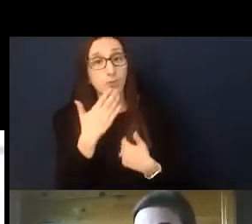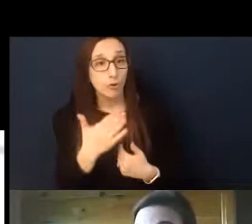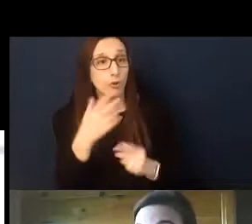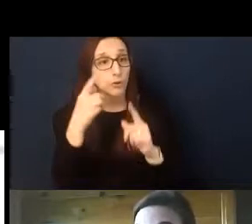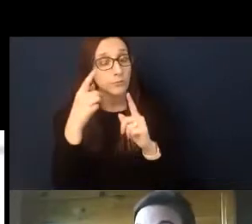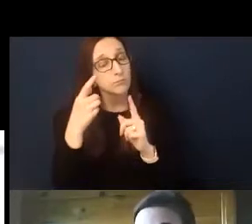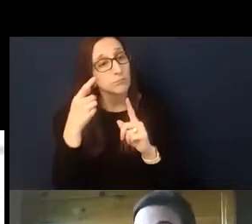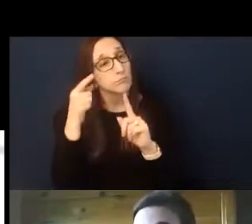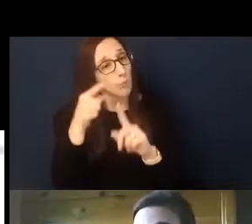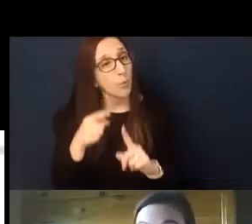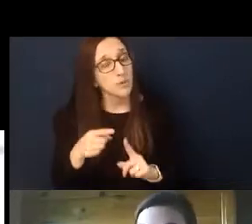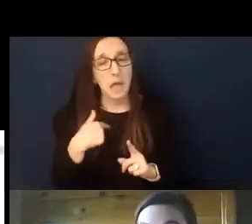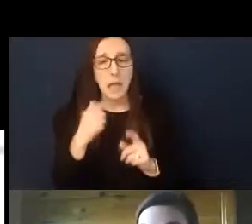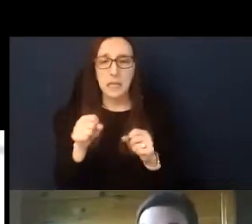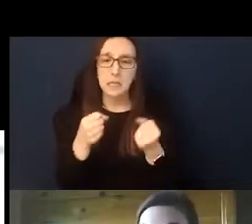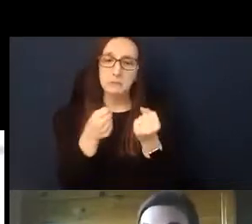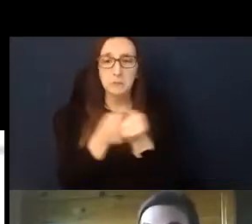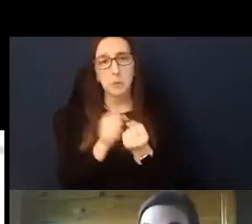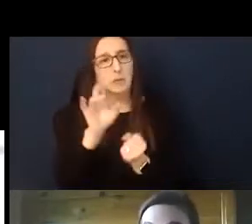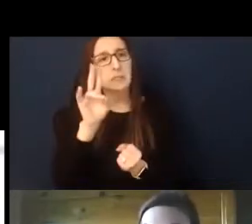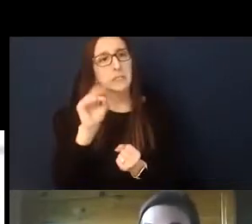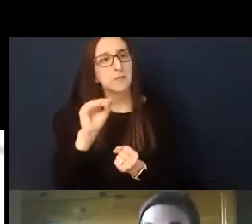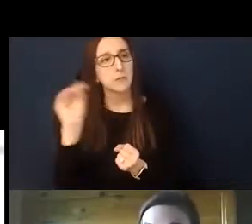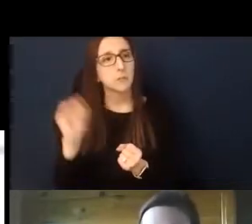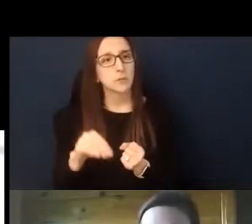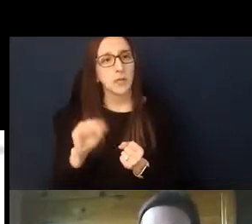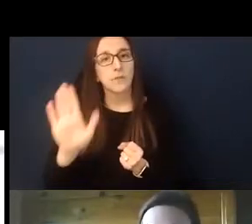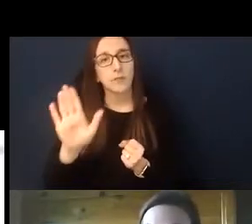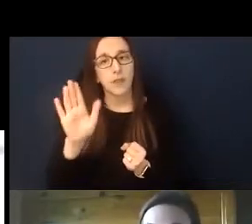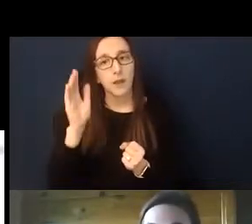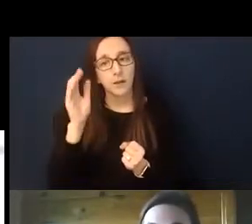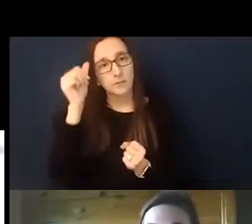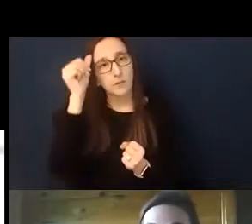behind at least like 70% of their concept of the diet.